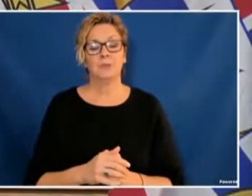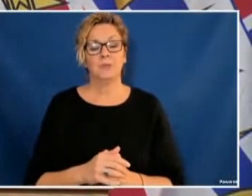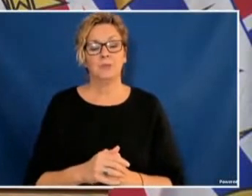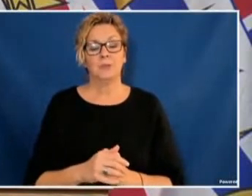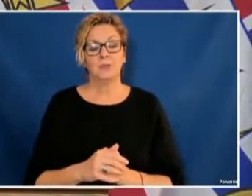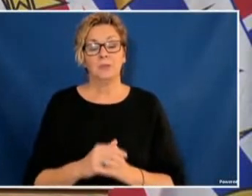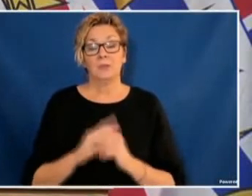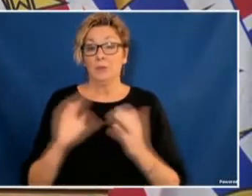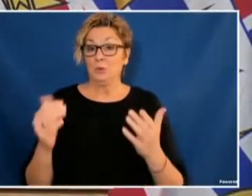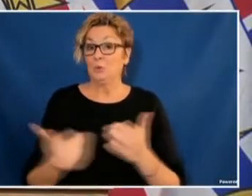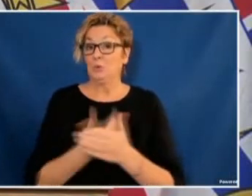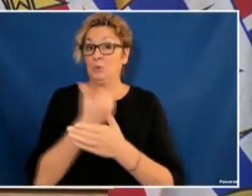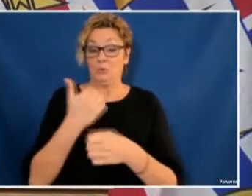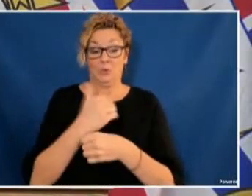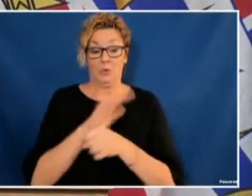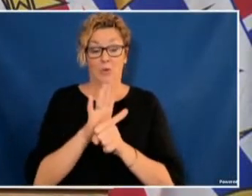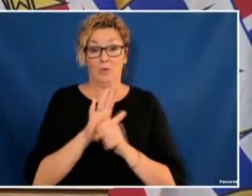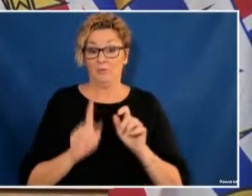Health region,